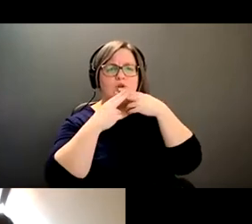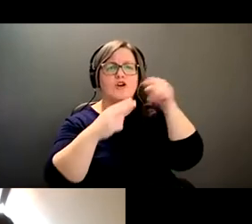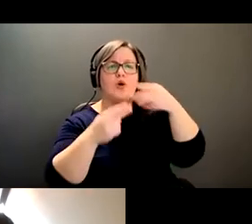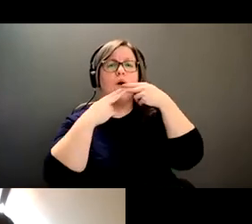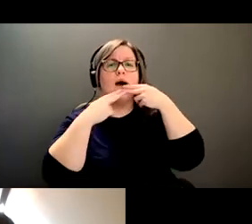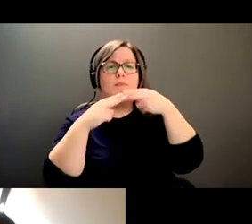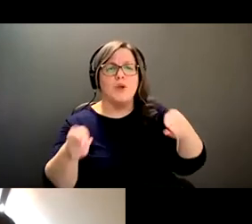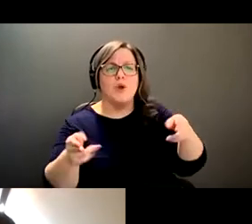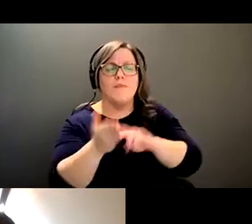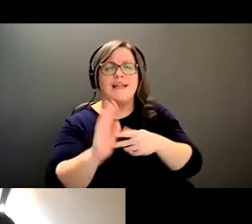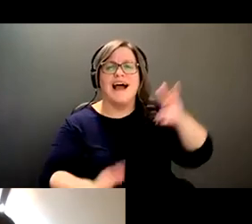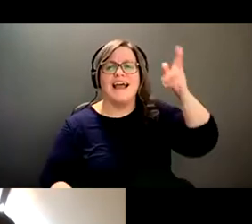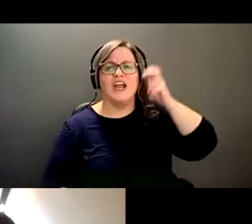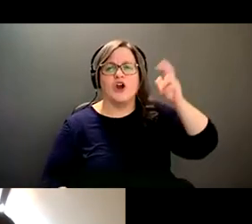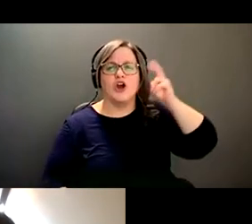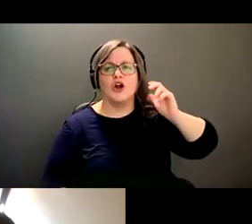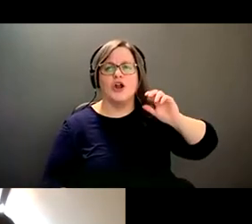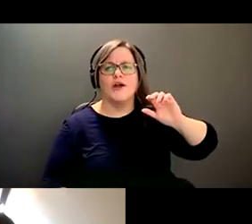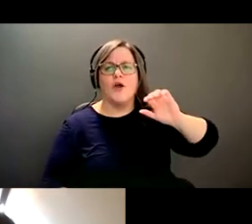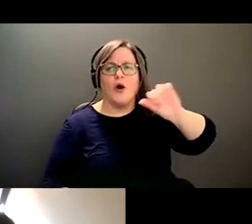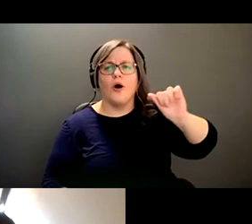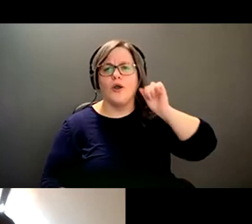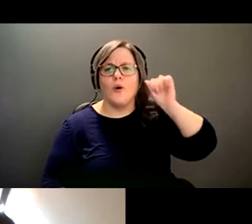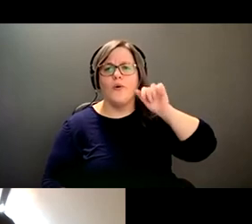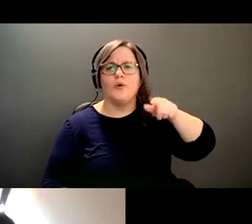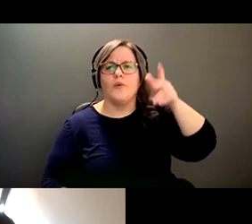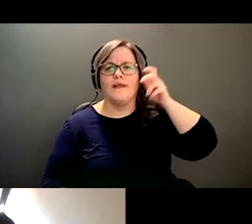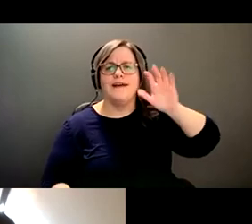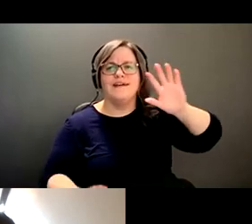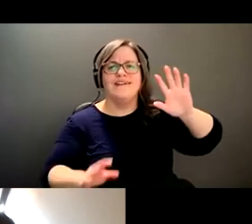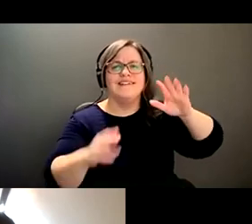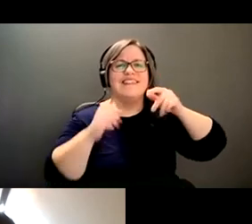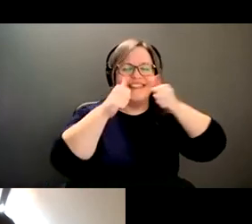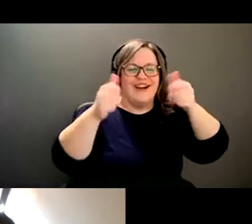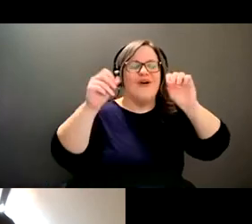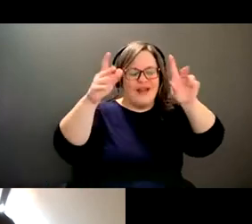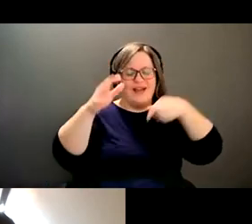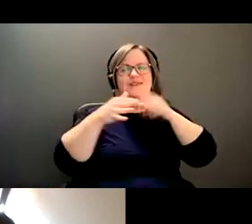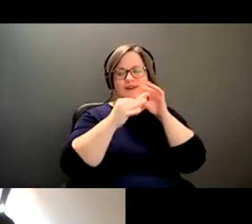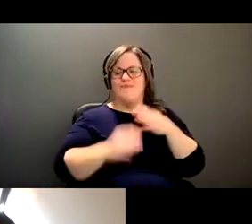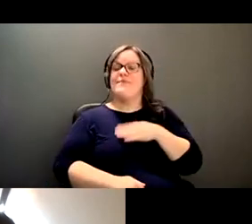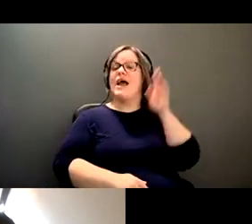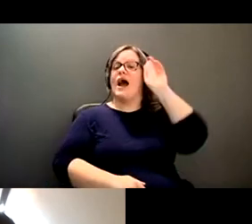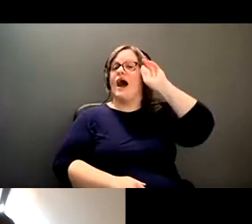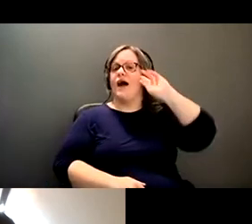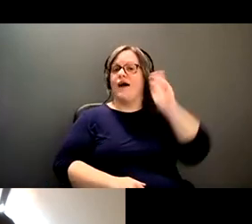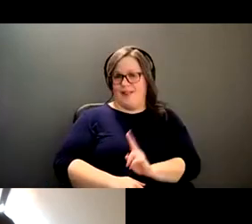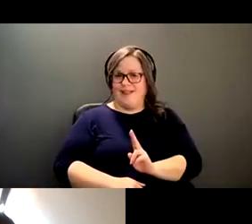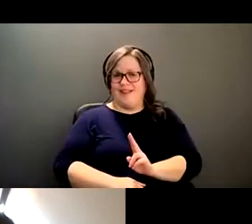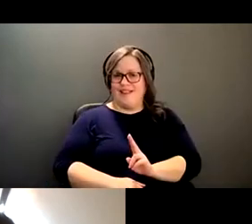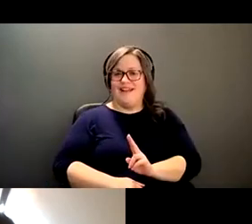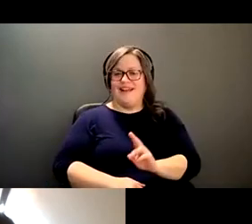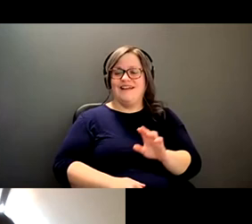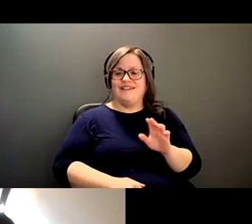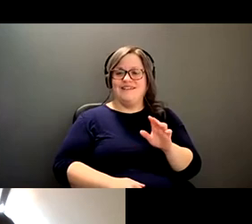Thank you. Ah, there. What was I saying? Oh, yes, my uncle. So, like this